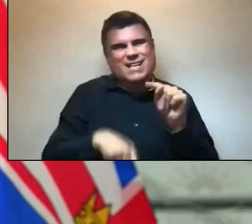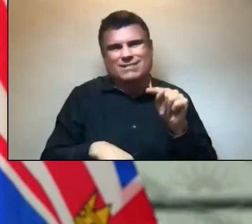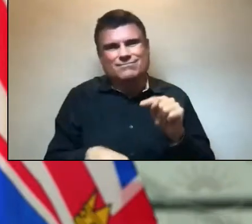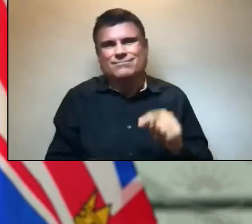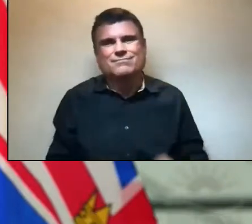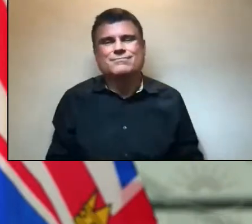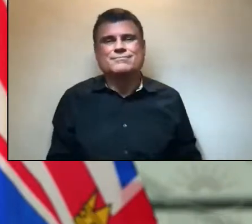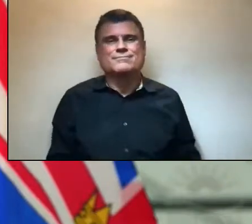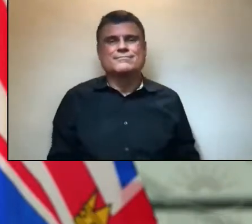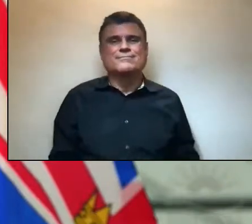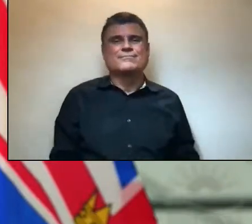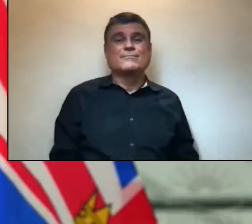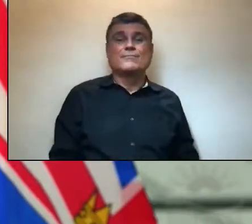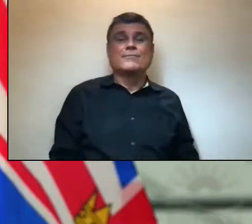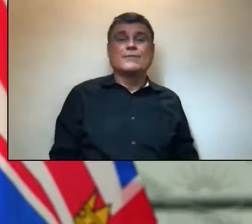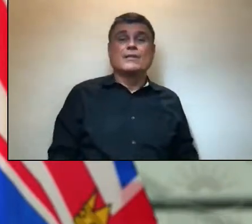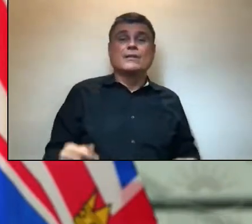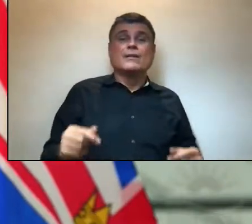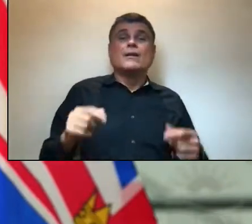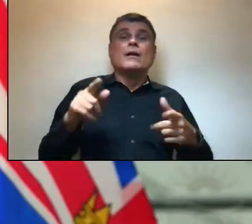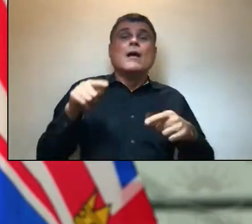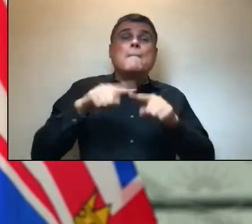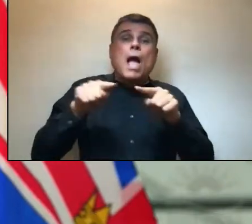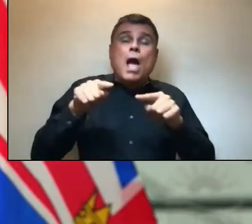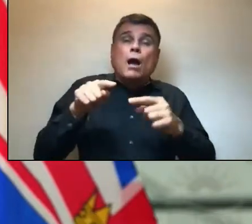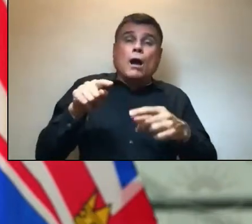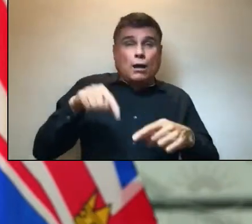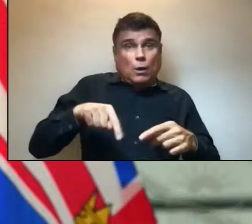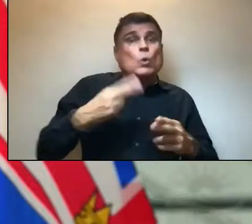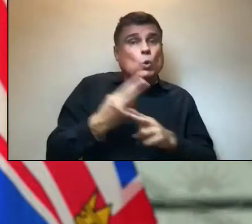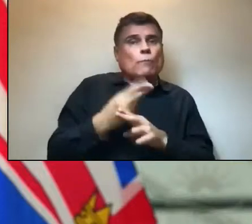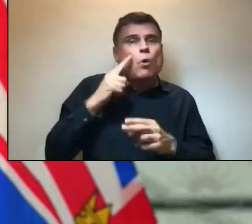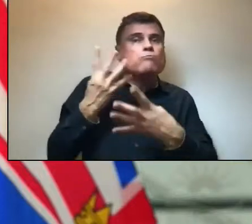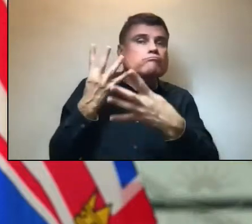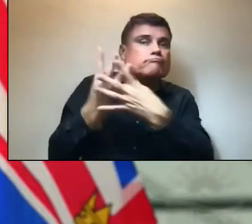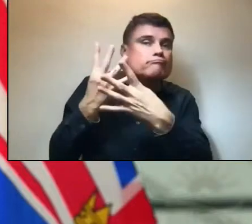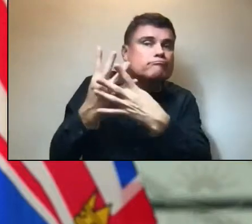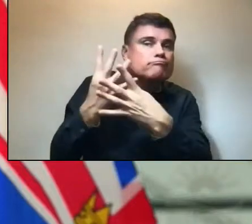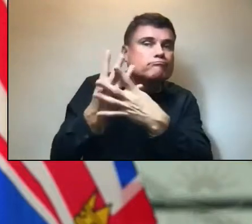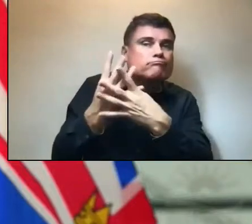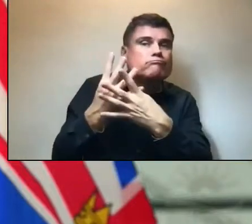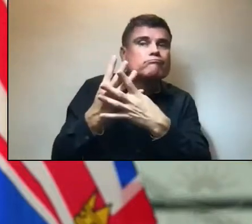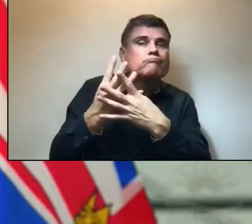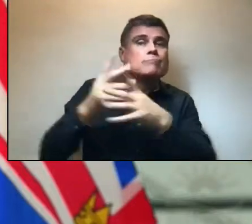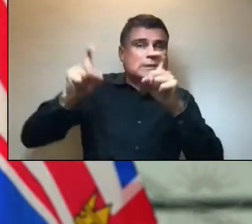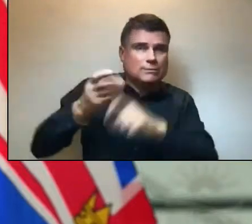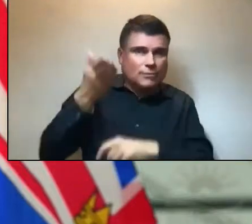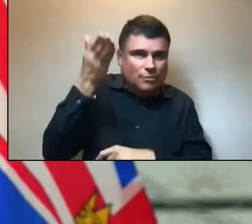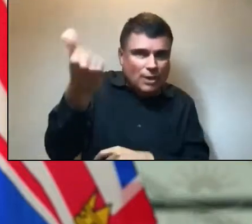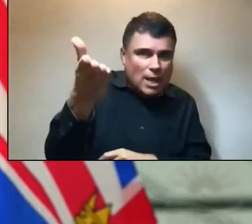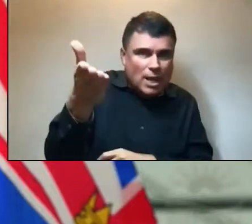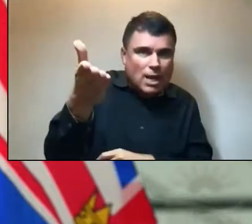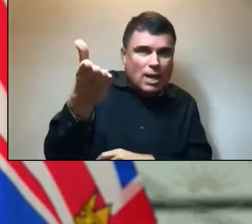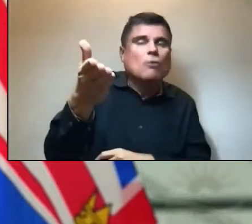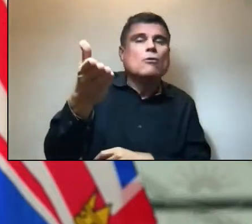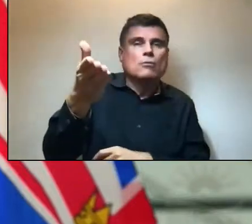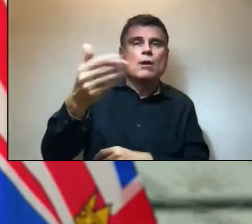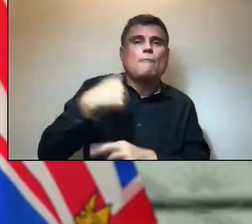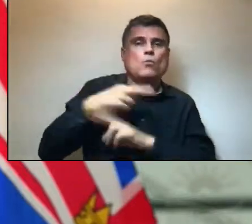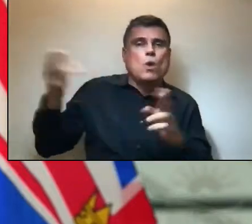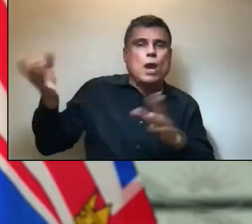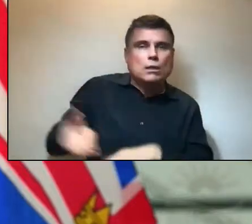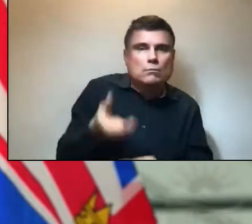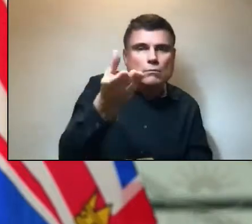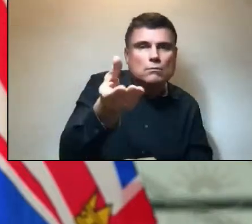correctional facilities, in places where the test machine stays there and the test is done as people come in.